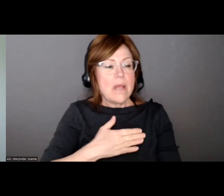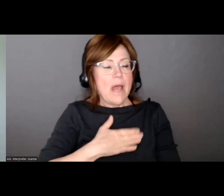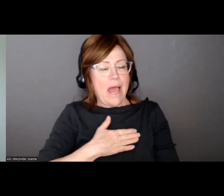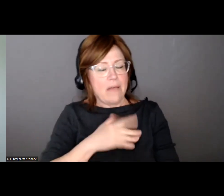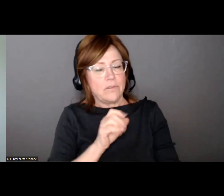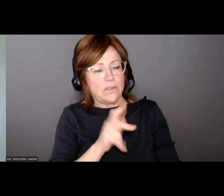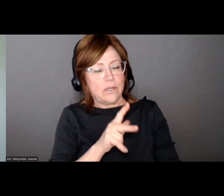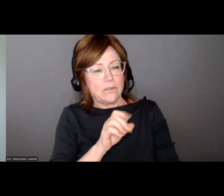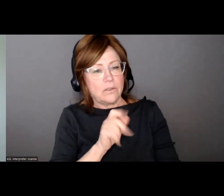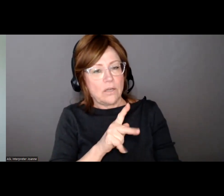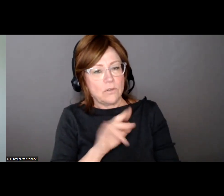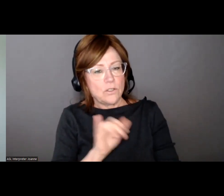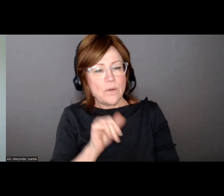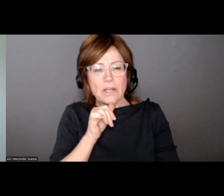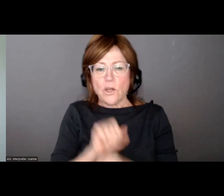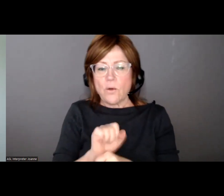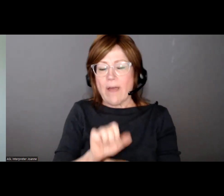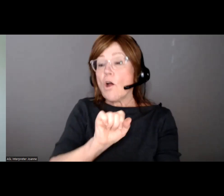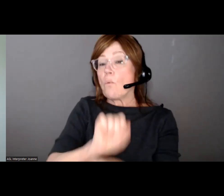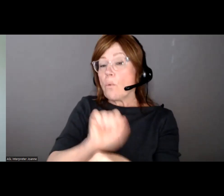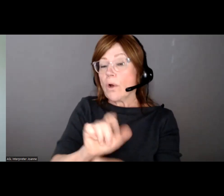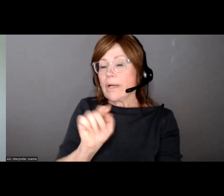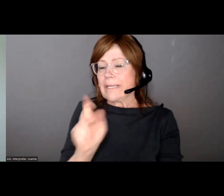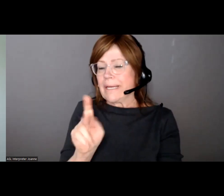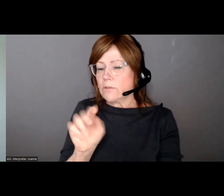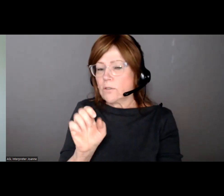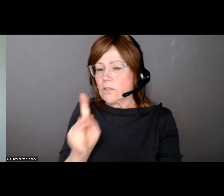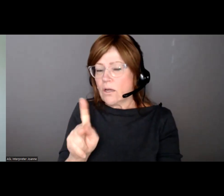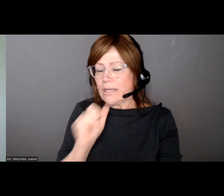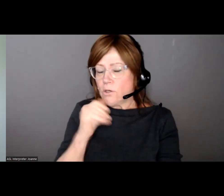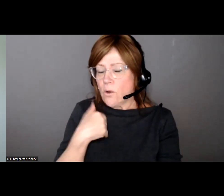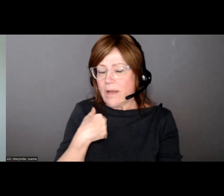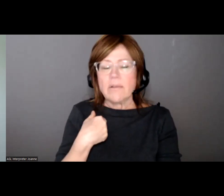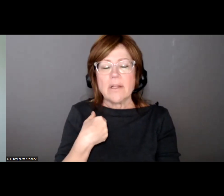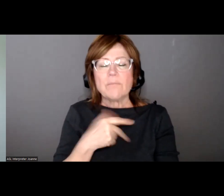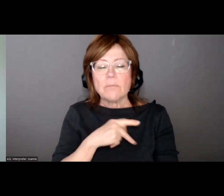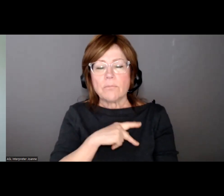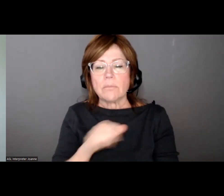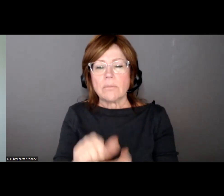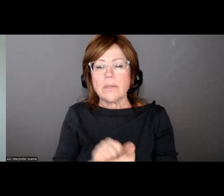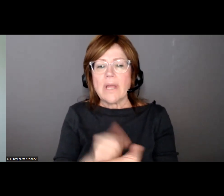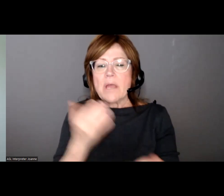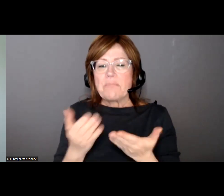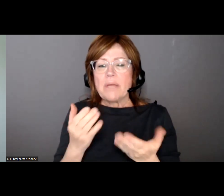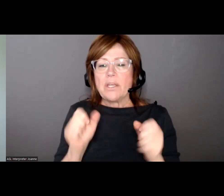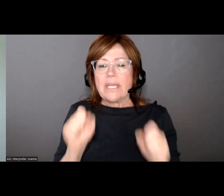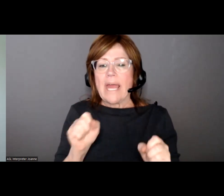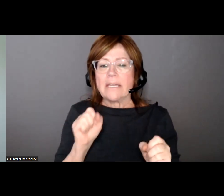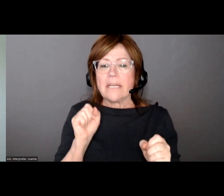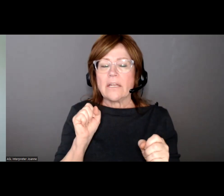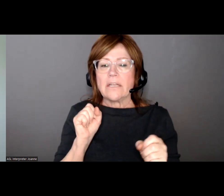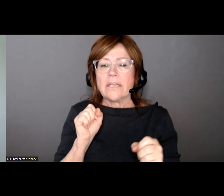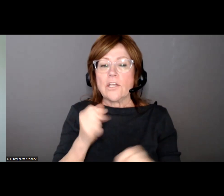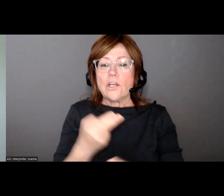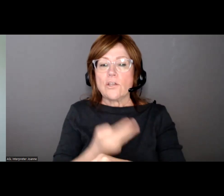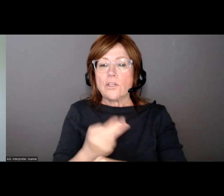I don't have like a work TikTok account, but I'm wondering if you could log on and use your desktop,